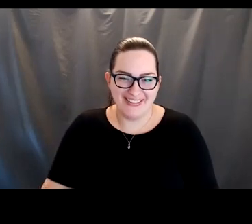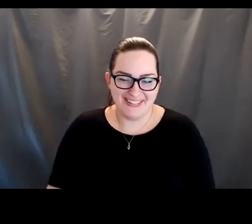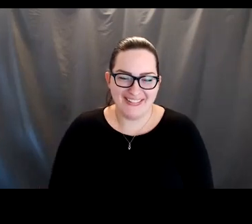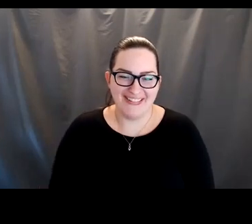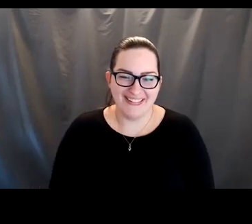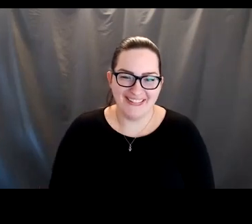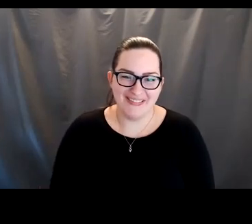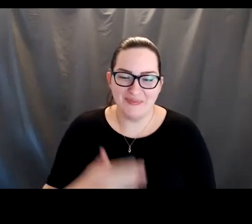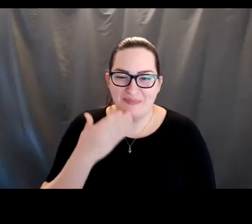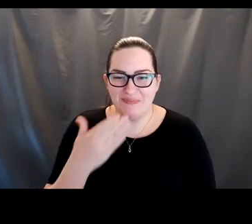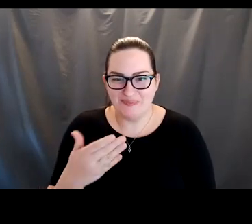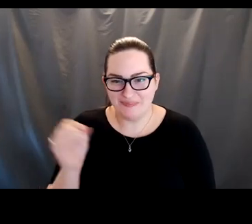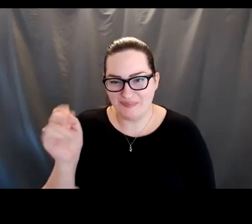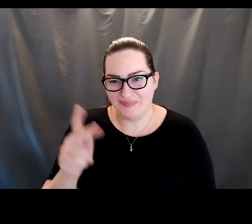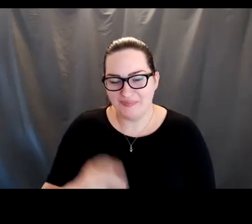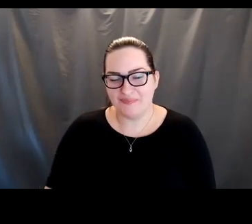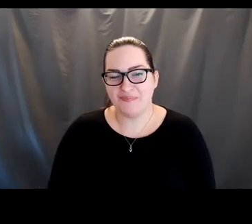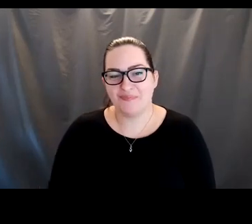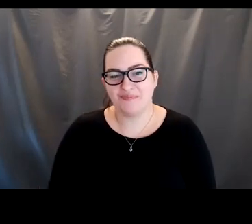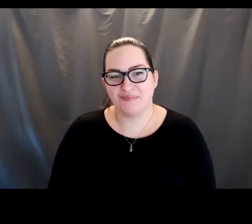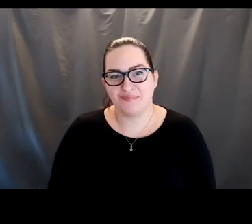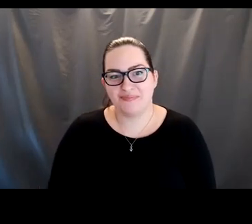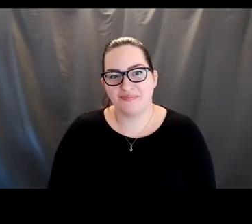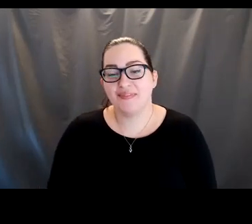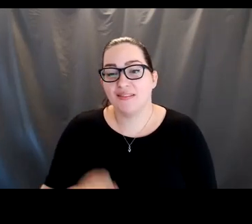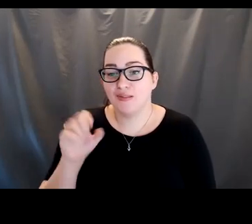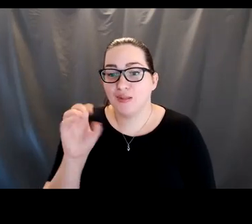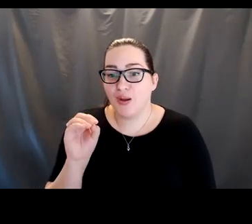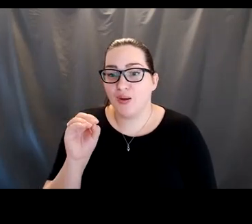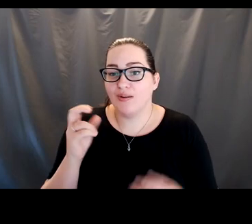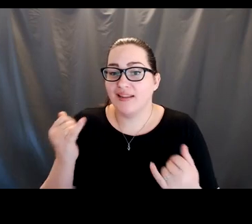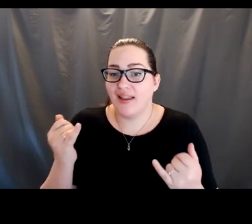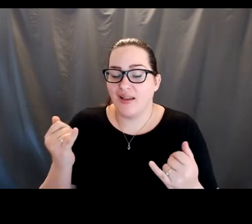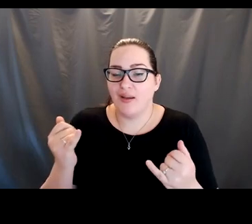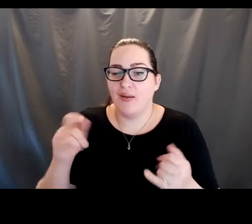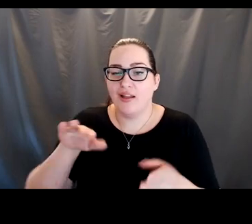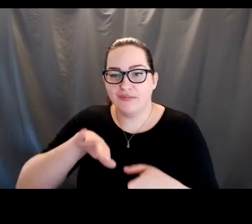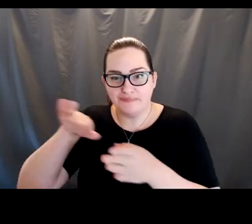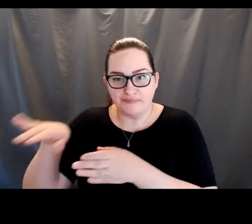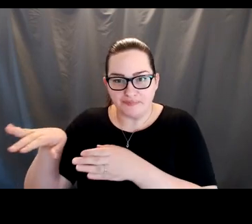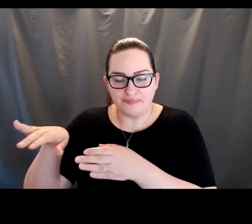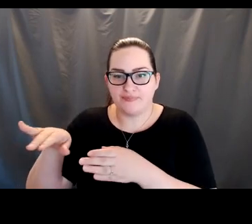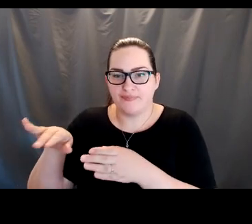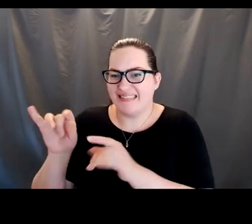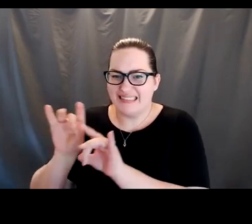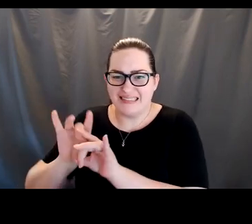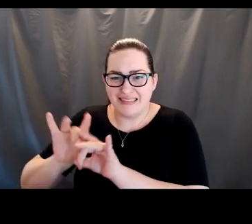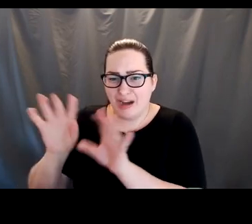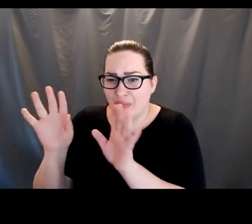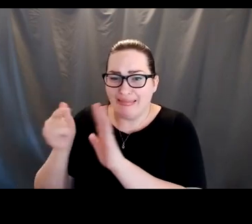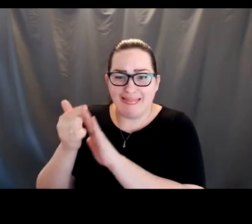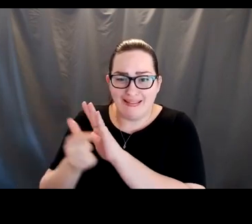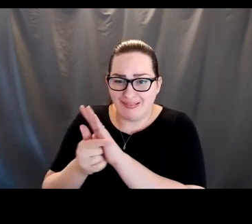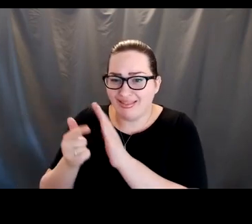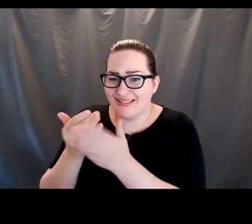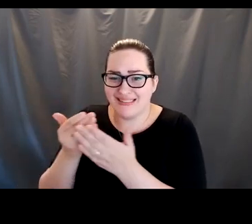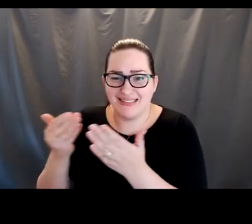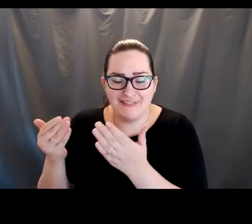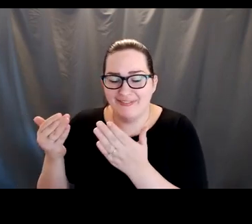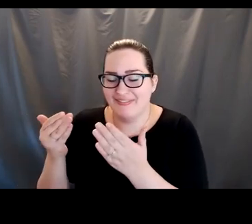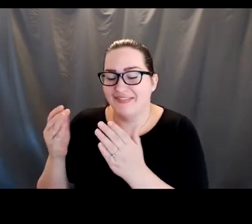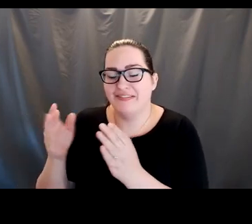Thank you. Okay. So moving on from this terrible legal framework story I